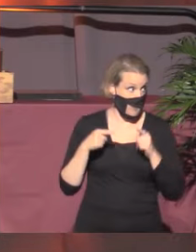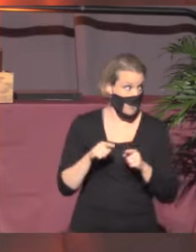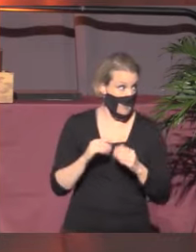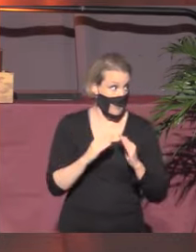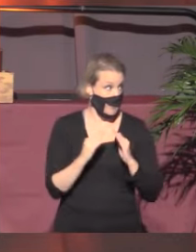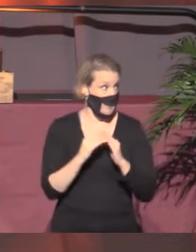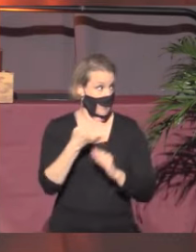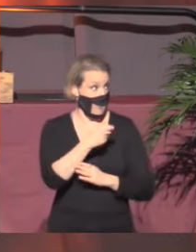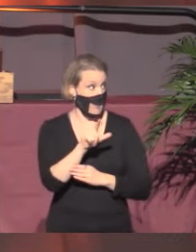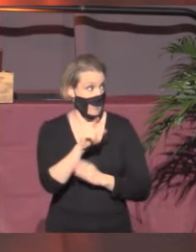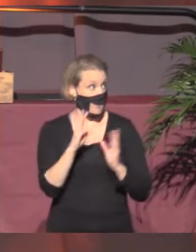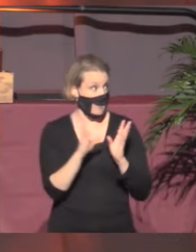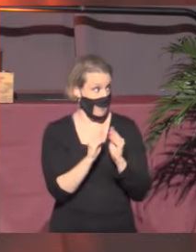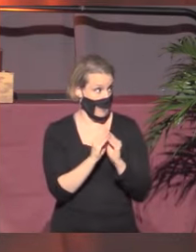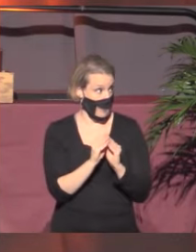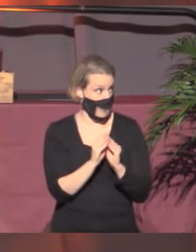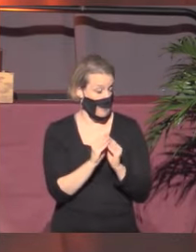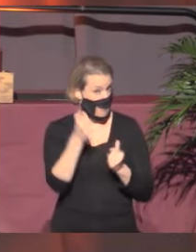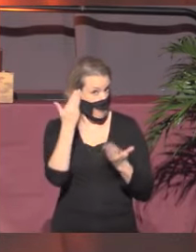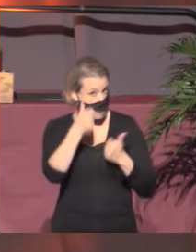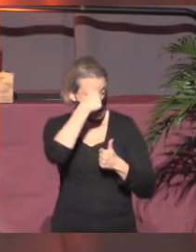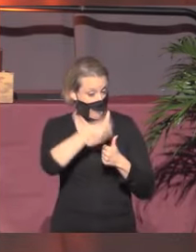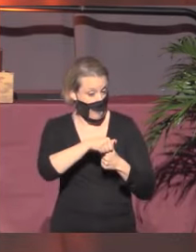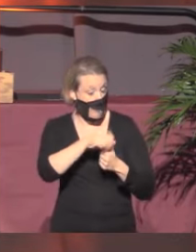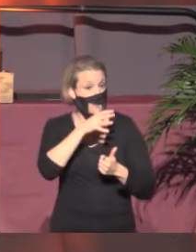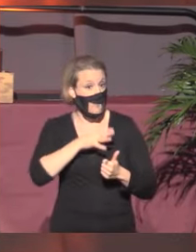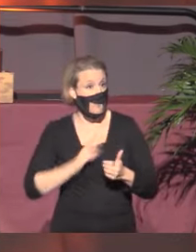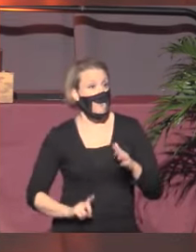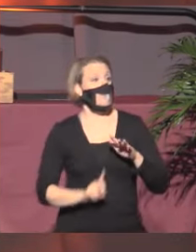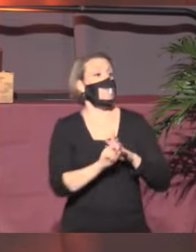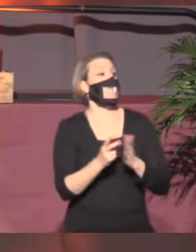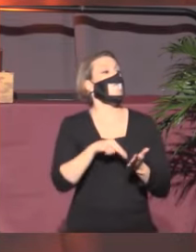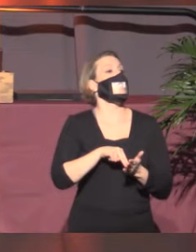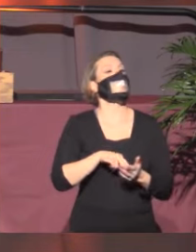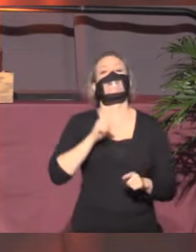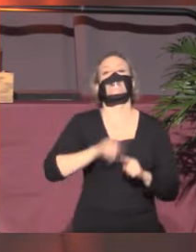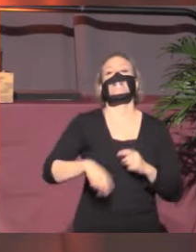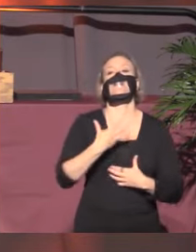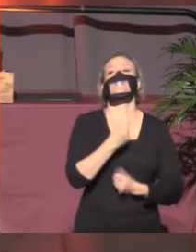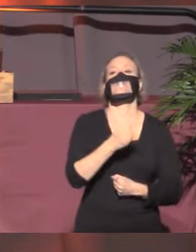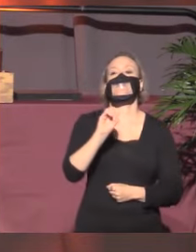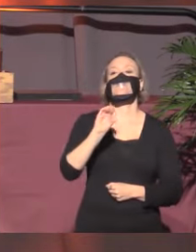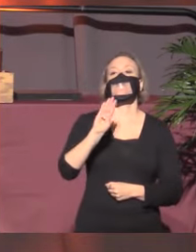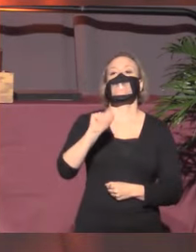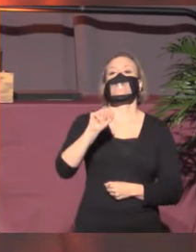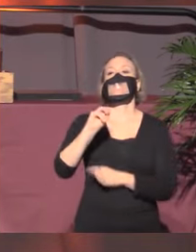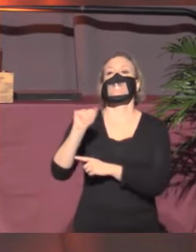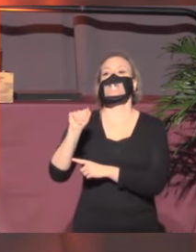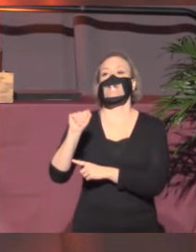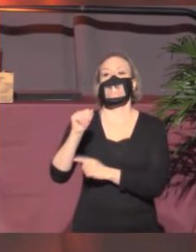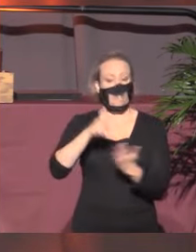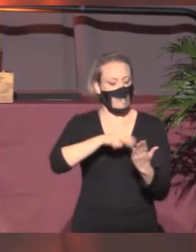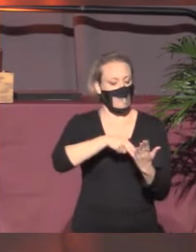remember this. When a woman in the audience said, and I quote, "I cannot trust Obama. I've read about him.